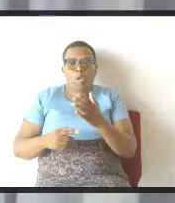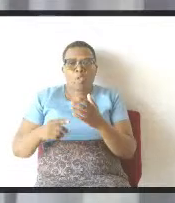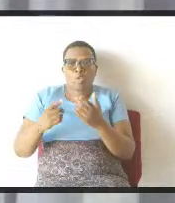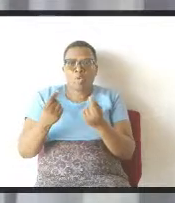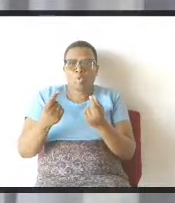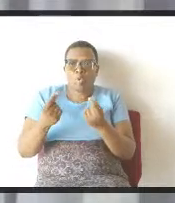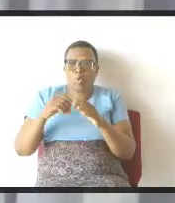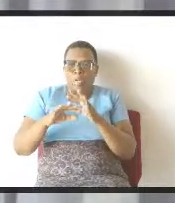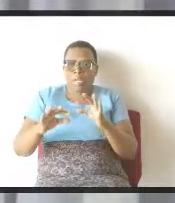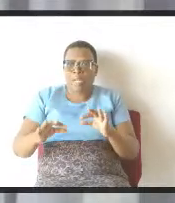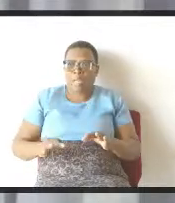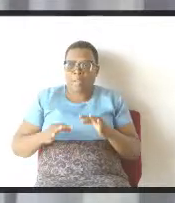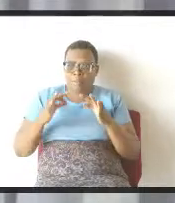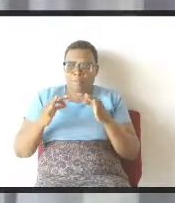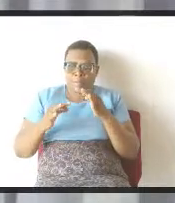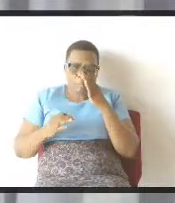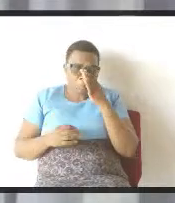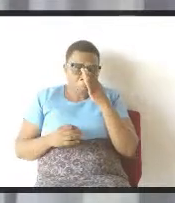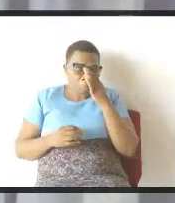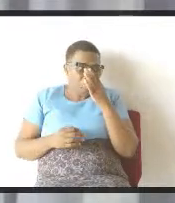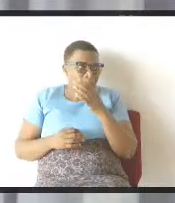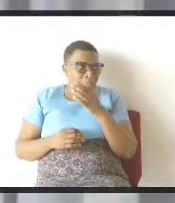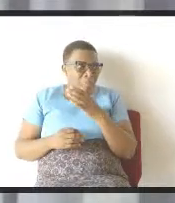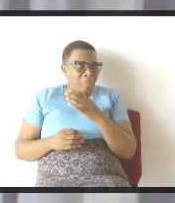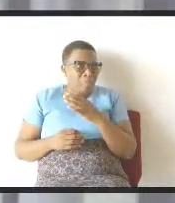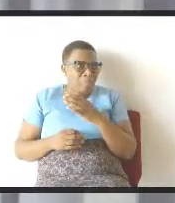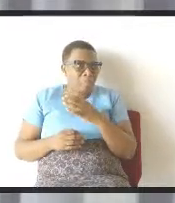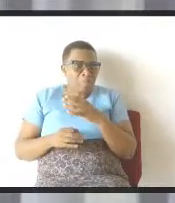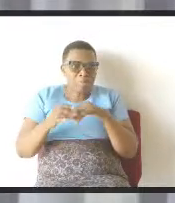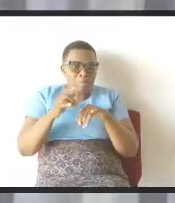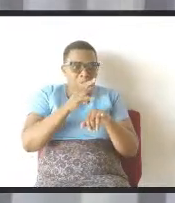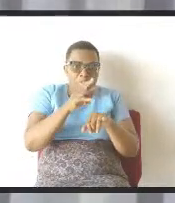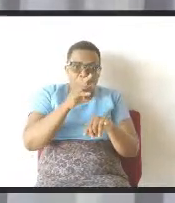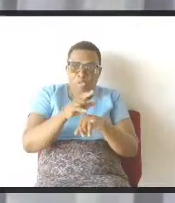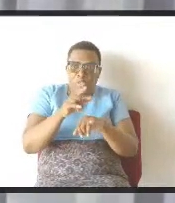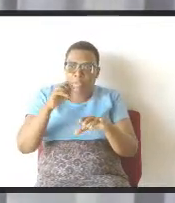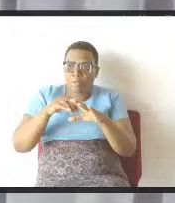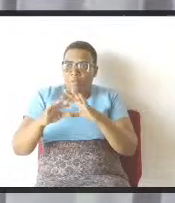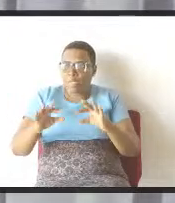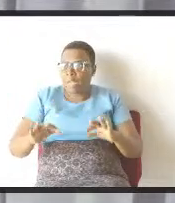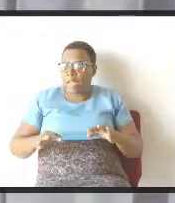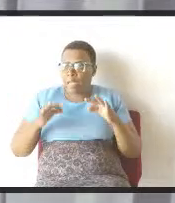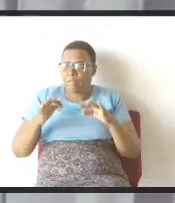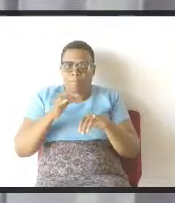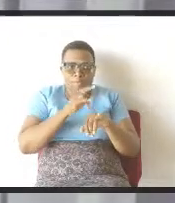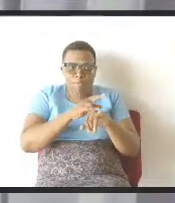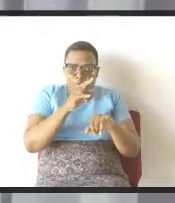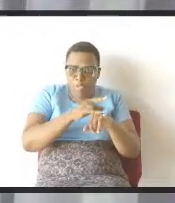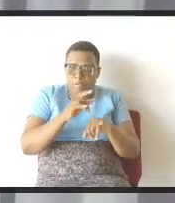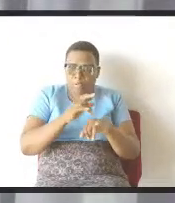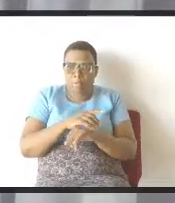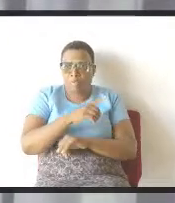You have to remember that along the way there are traps, spiritual traps set up by the